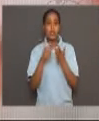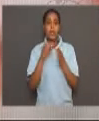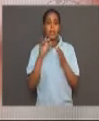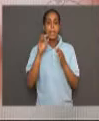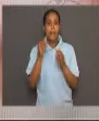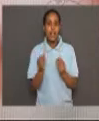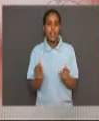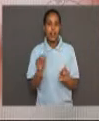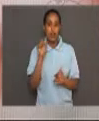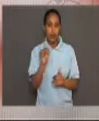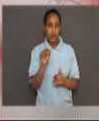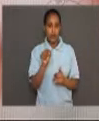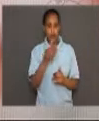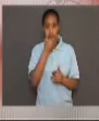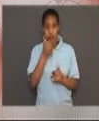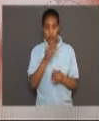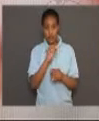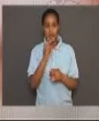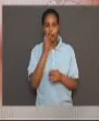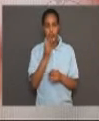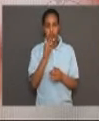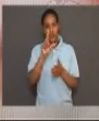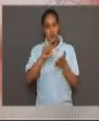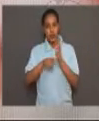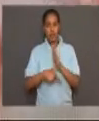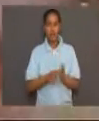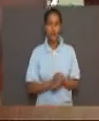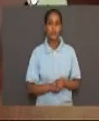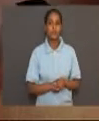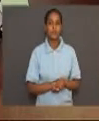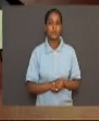point. Do your best, and I will see you in a few minutes.